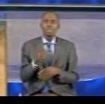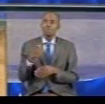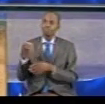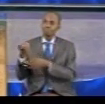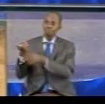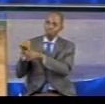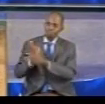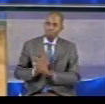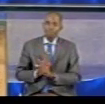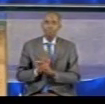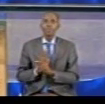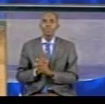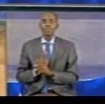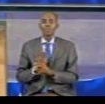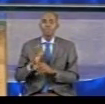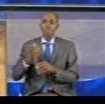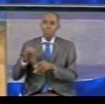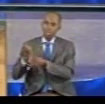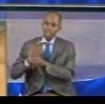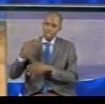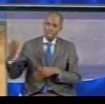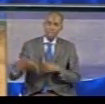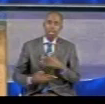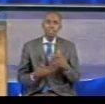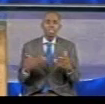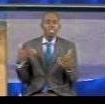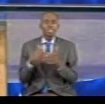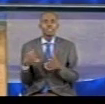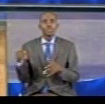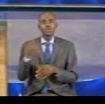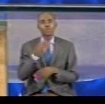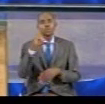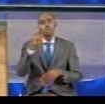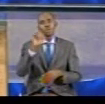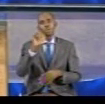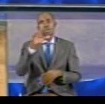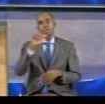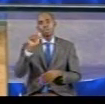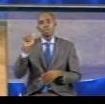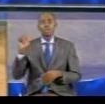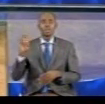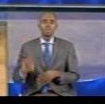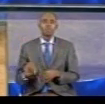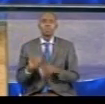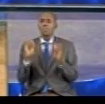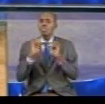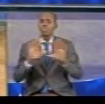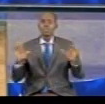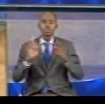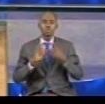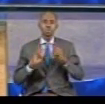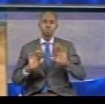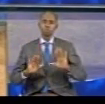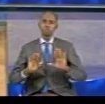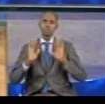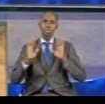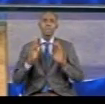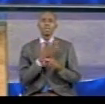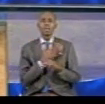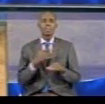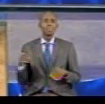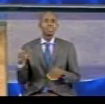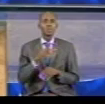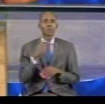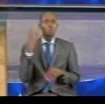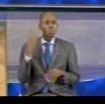thee Balaam. They shouldn't have done that. Nothing to fear. And yet they were